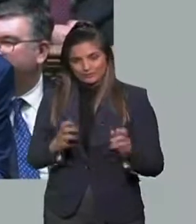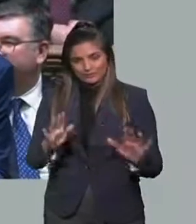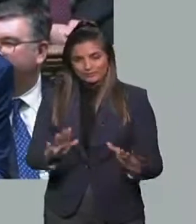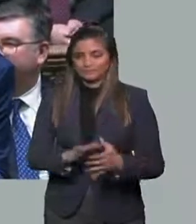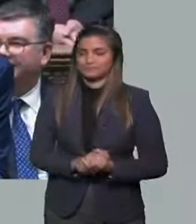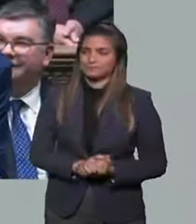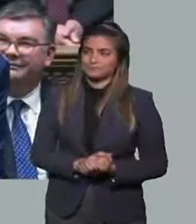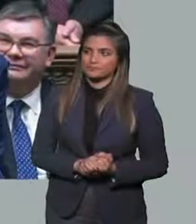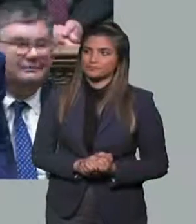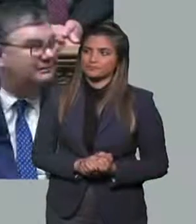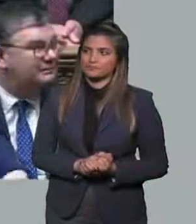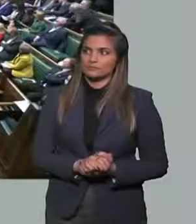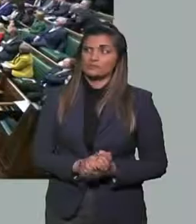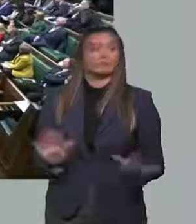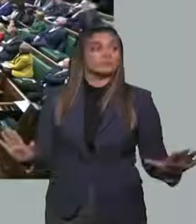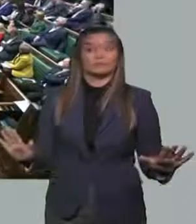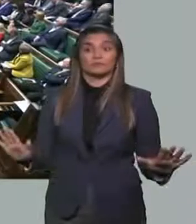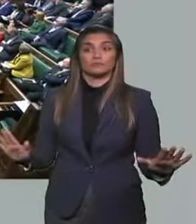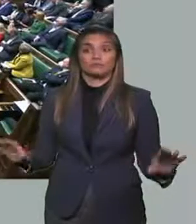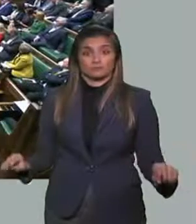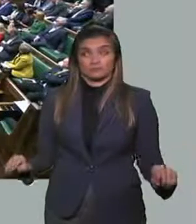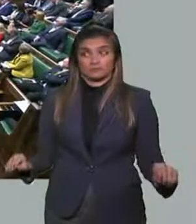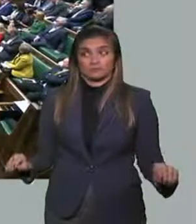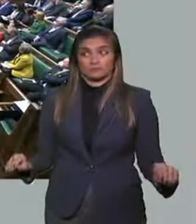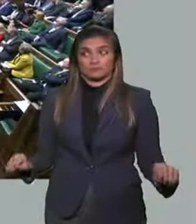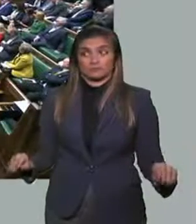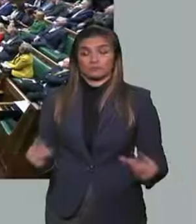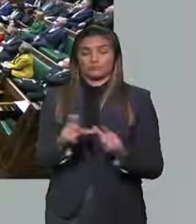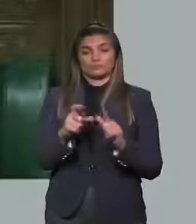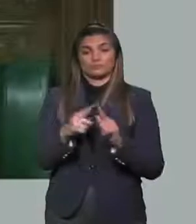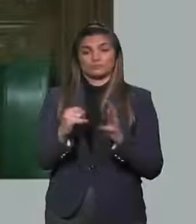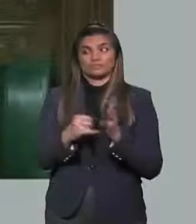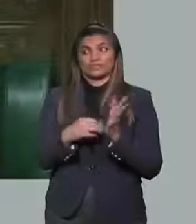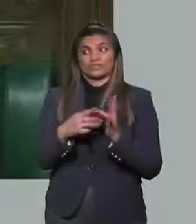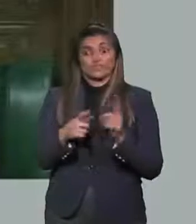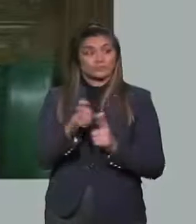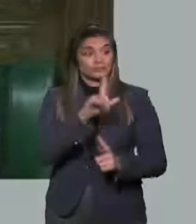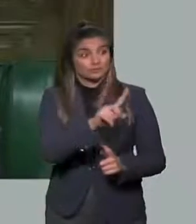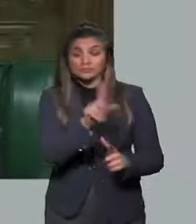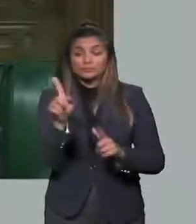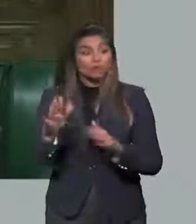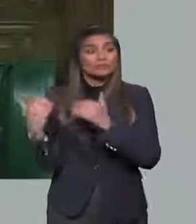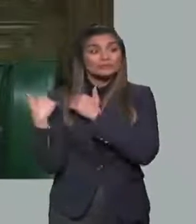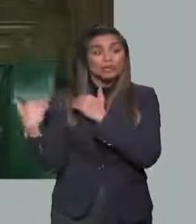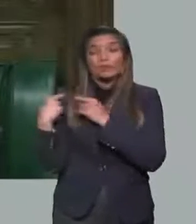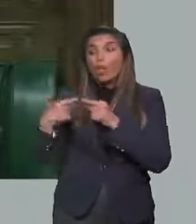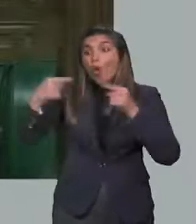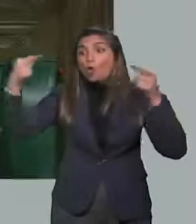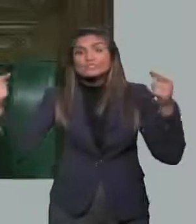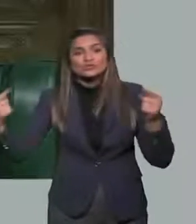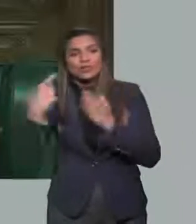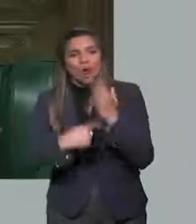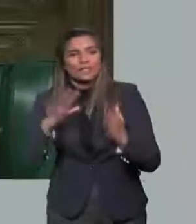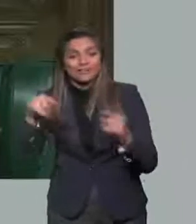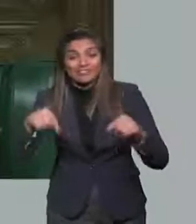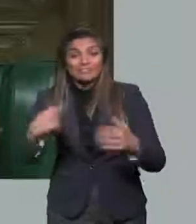When she was... Order. Sir Desmond is not responsible for the opposition's policies. This is about the